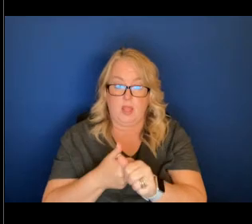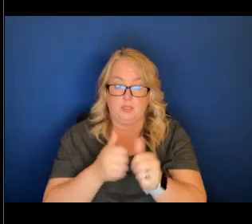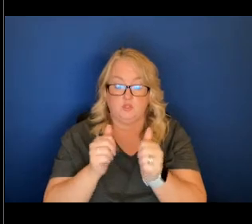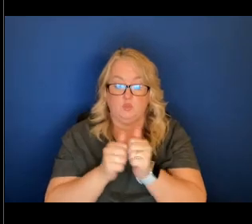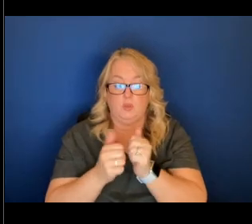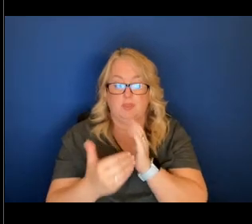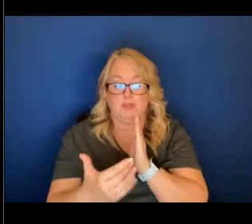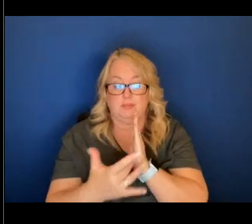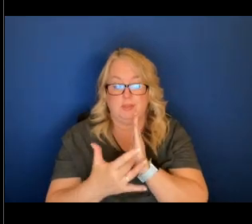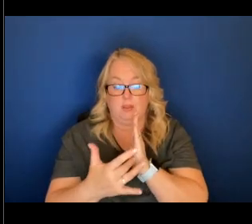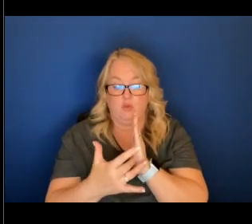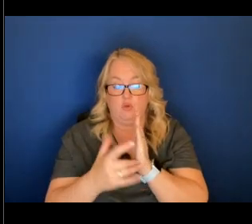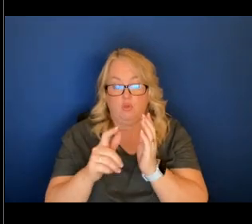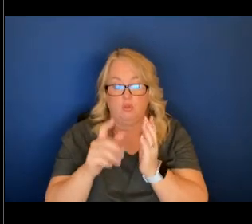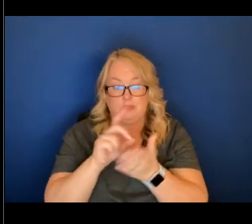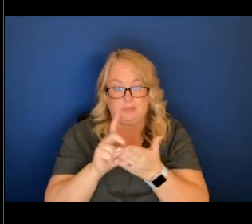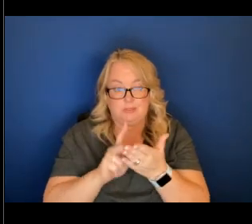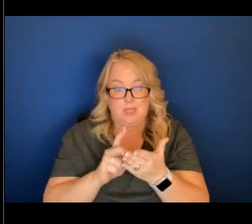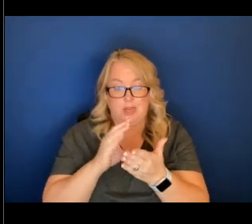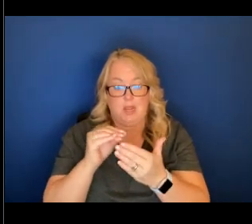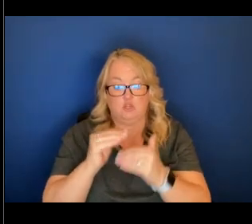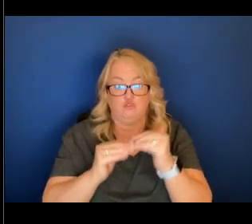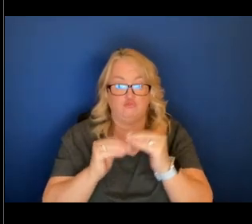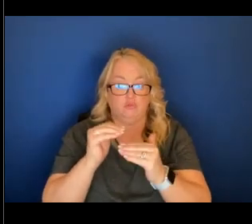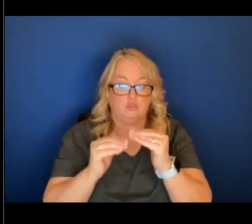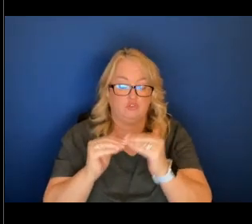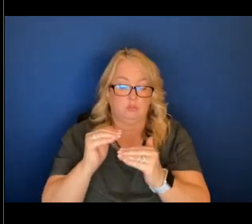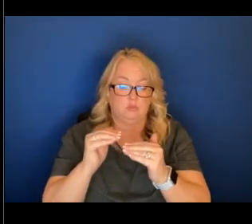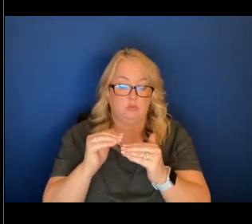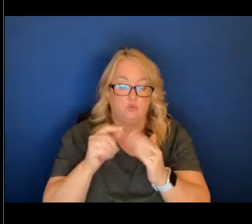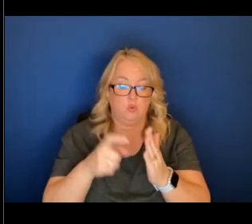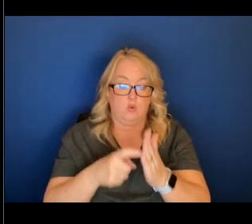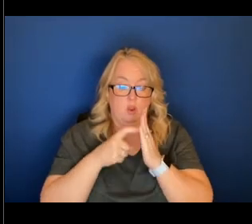technical design and construction requirements in the Act.